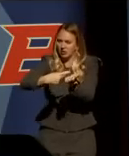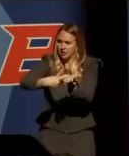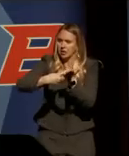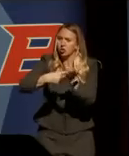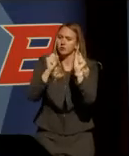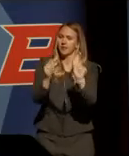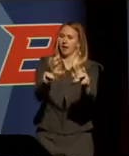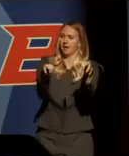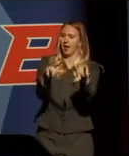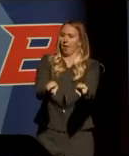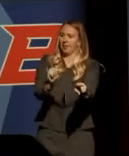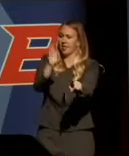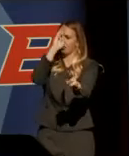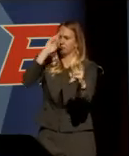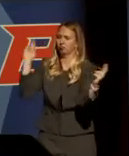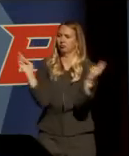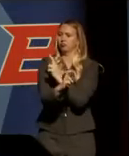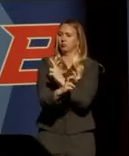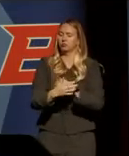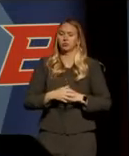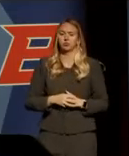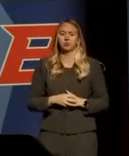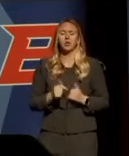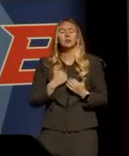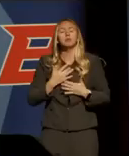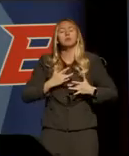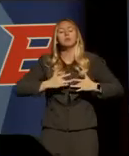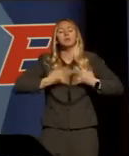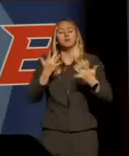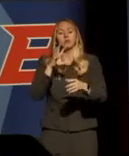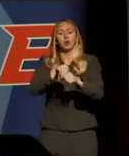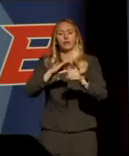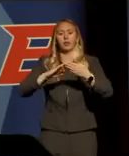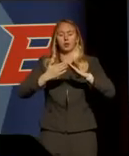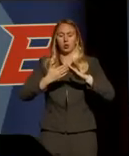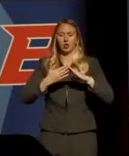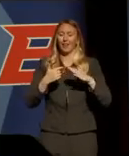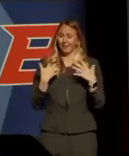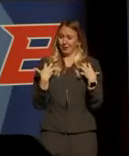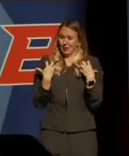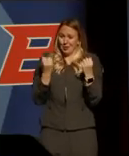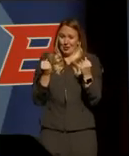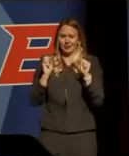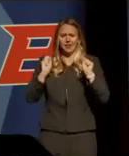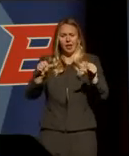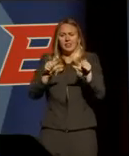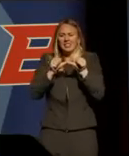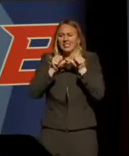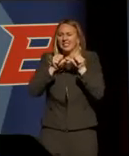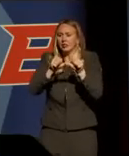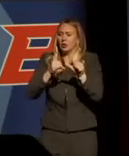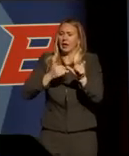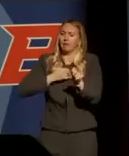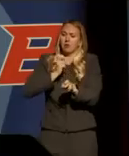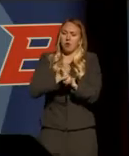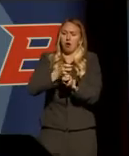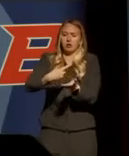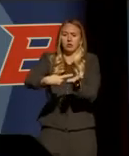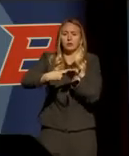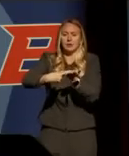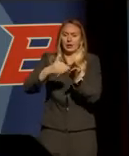so grateful to be a part of a community where we have the courage to continue doing that work, and I thank you all for